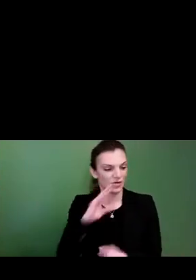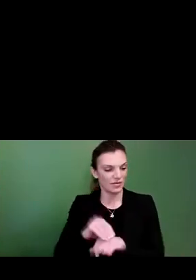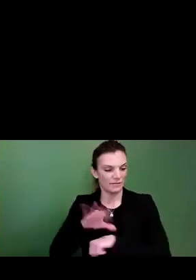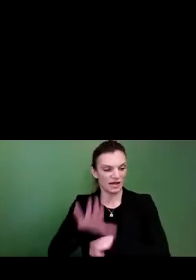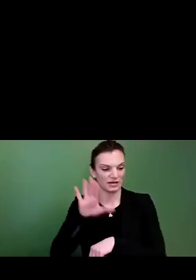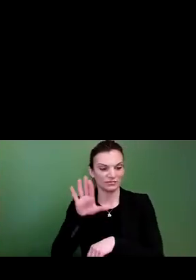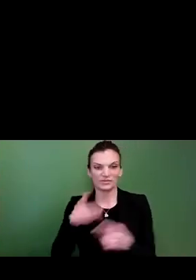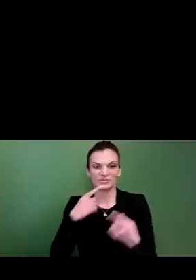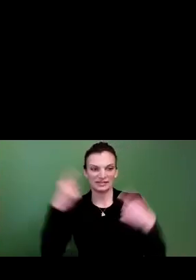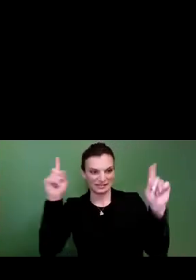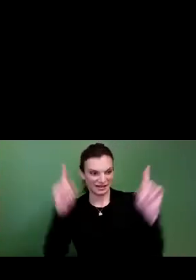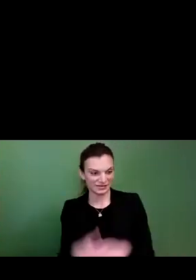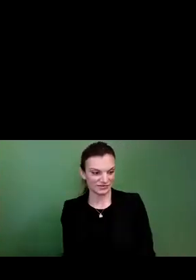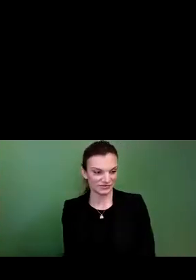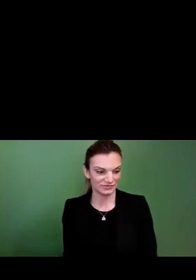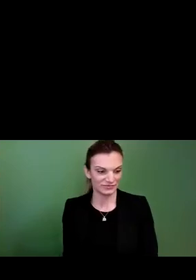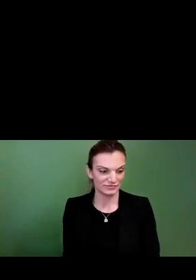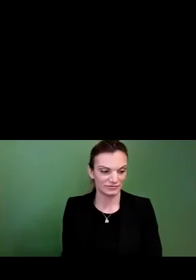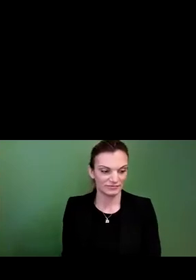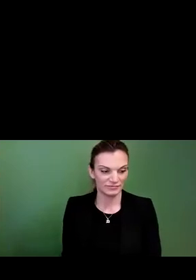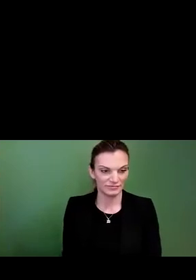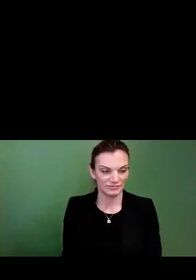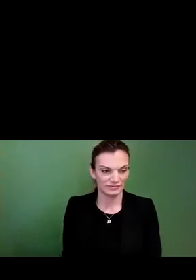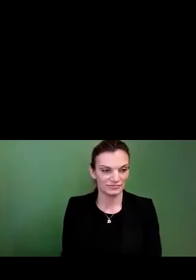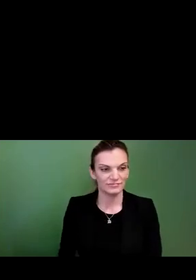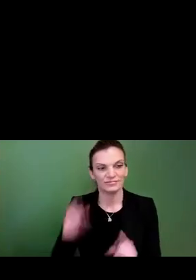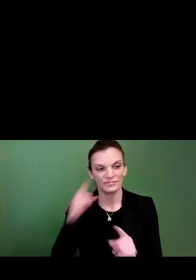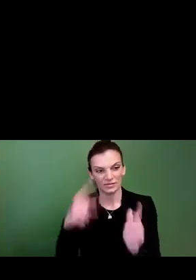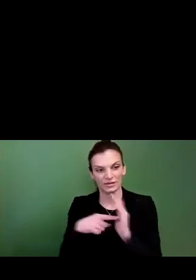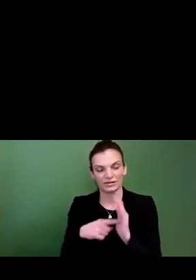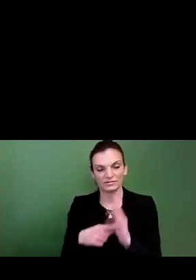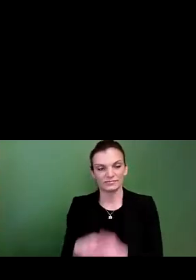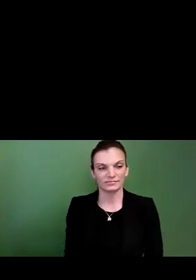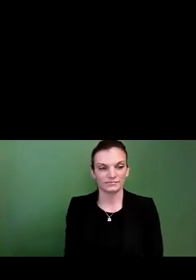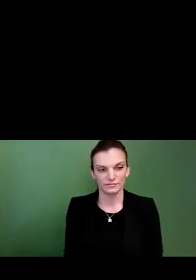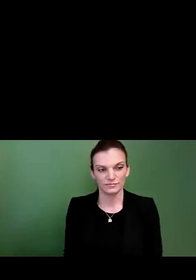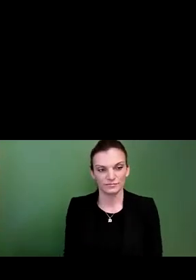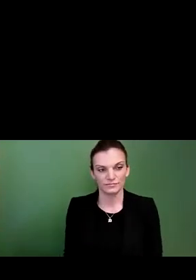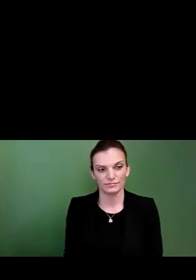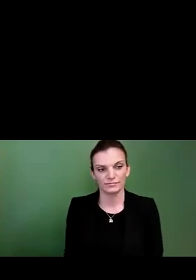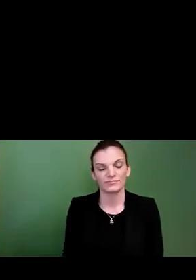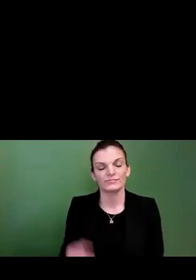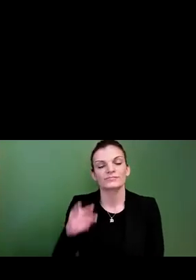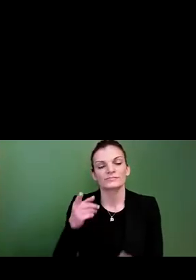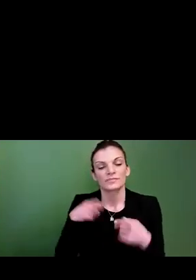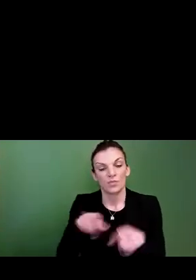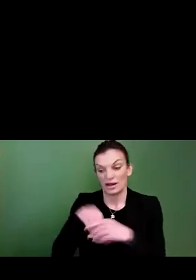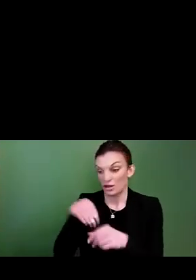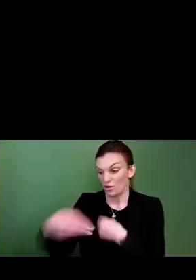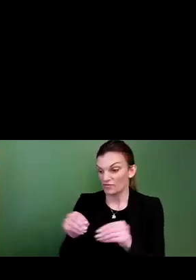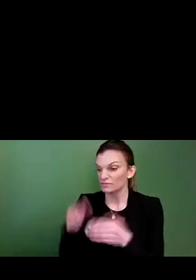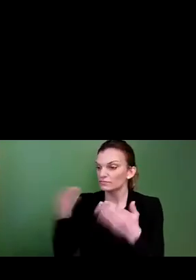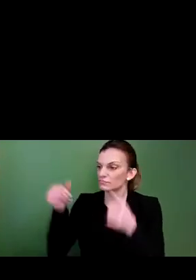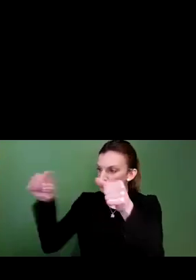as a hybrid worker. For example, during your in-office days, consider posting project